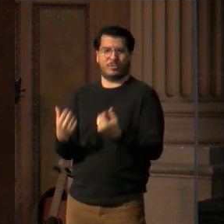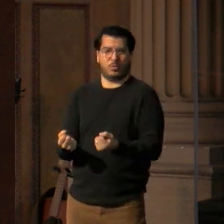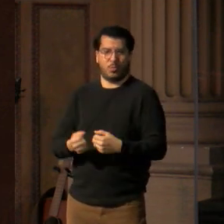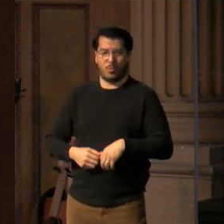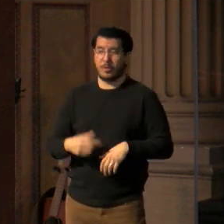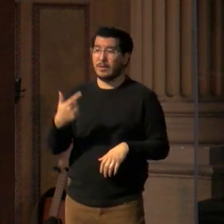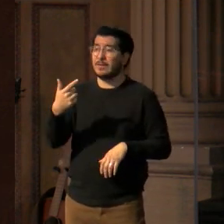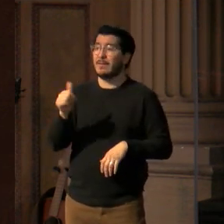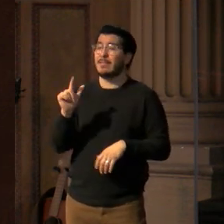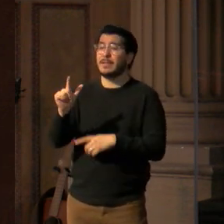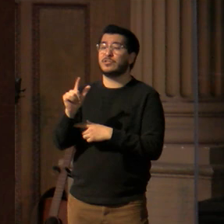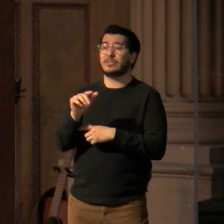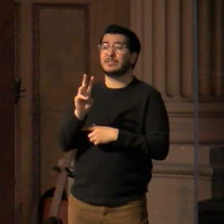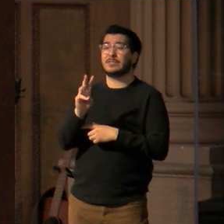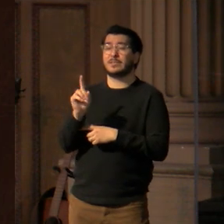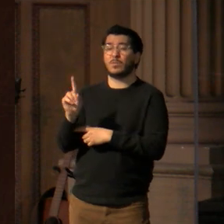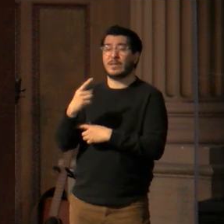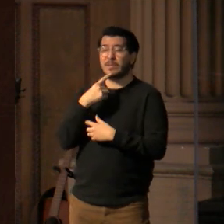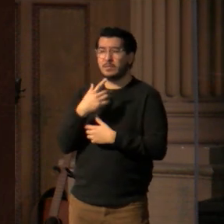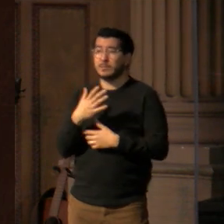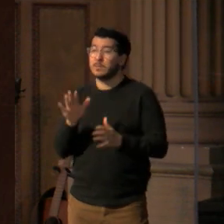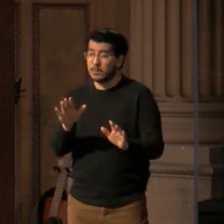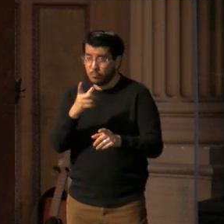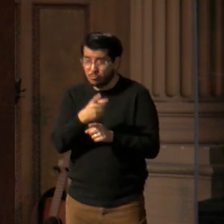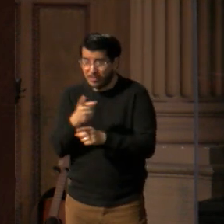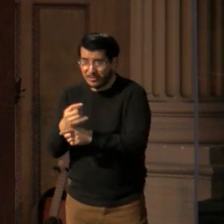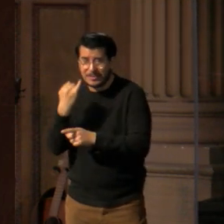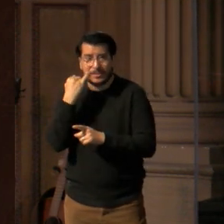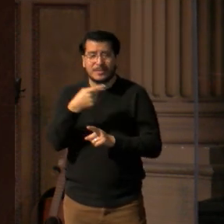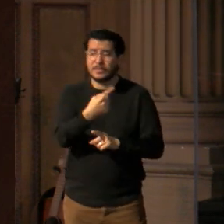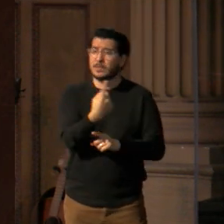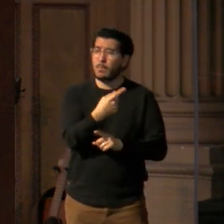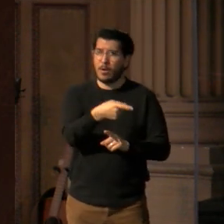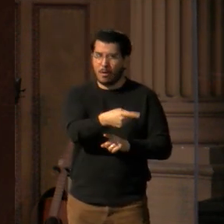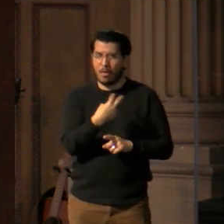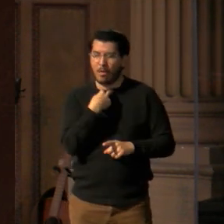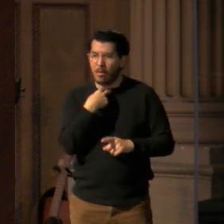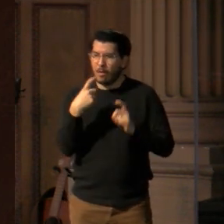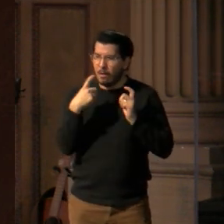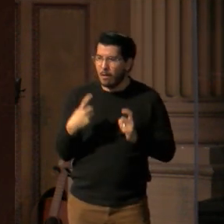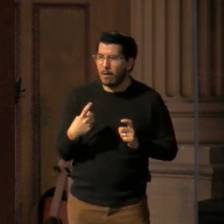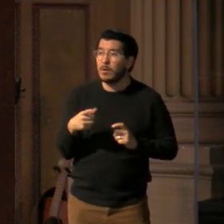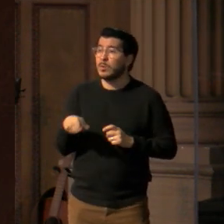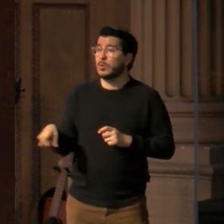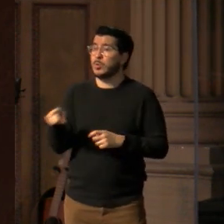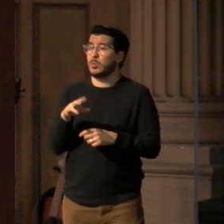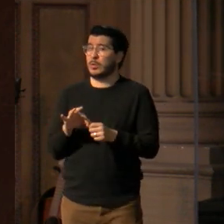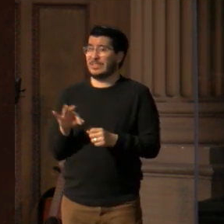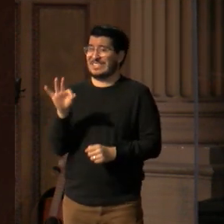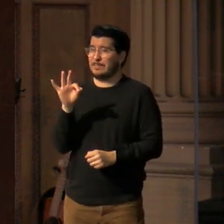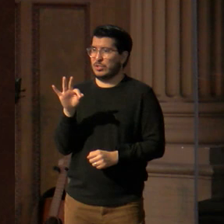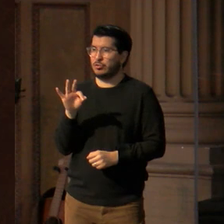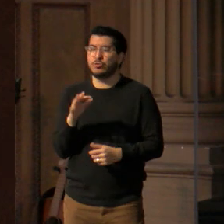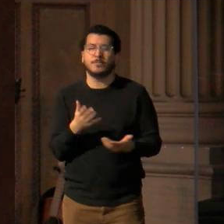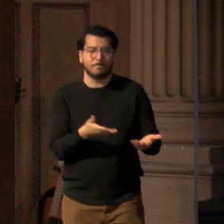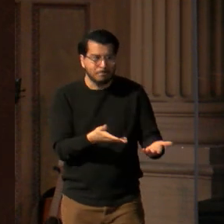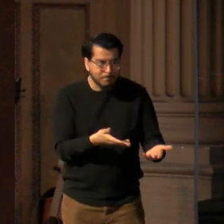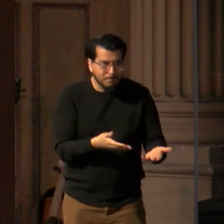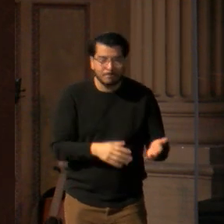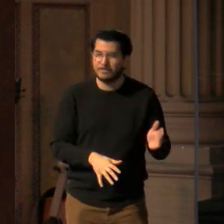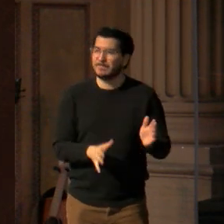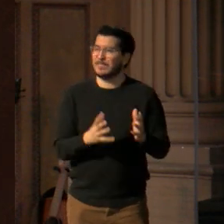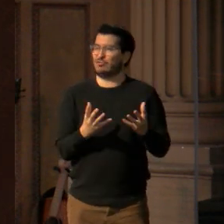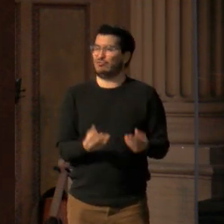Galatians 6.1 says, Brothers, if anyone is caught in any transgression, you who are spiritual should restore him in a spirit of